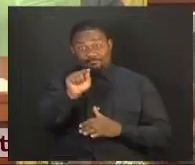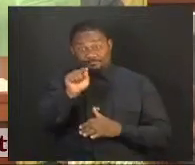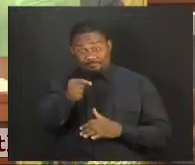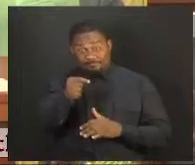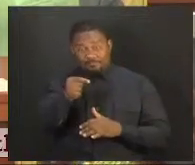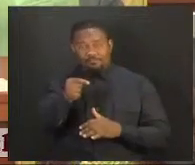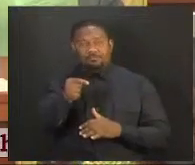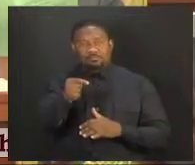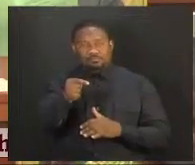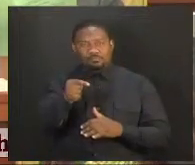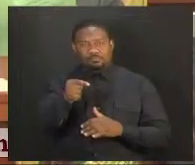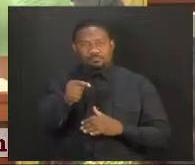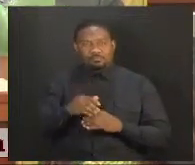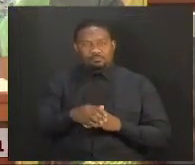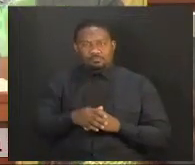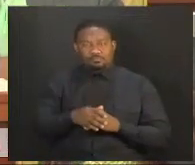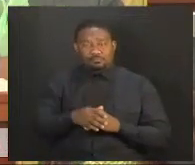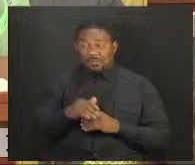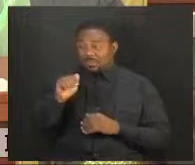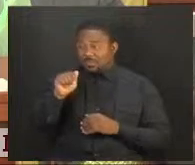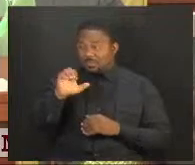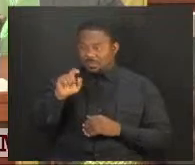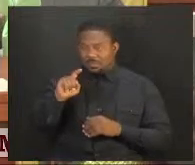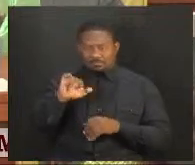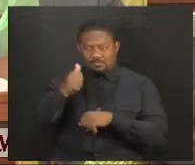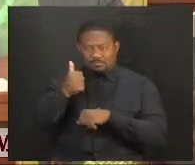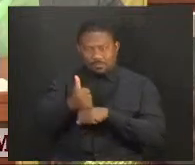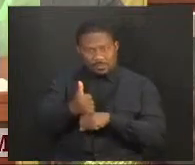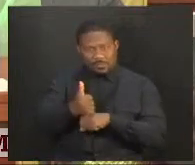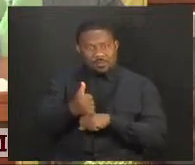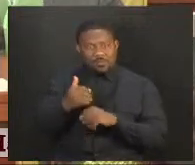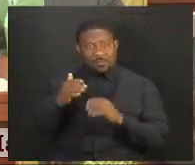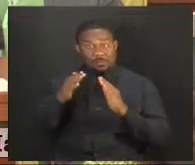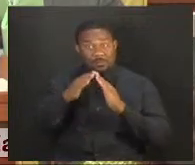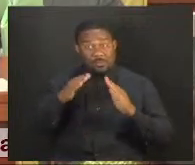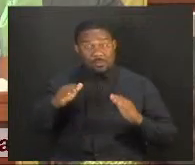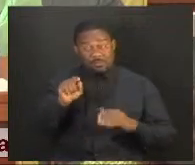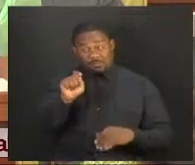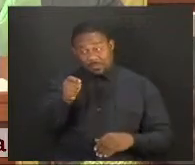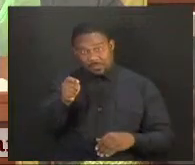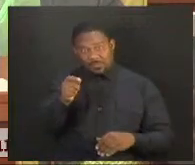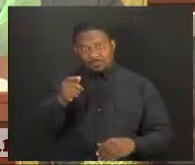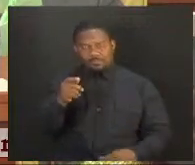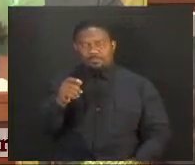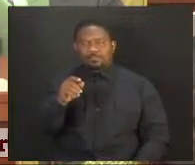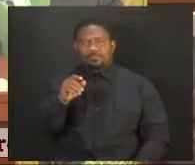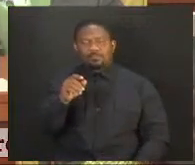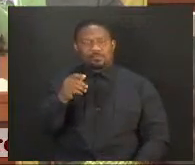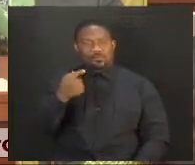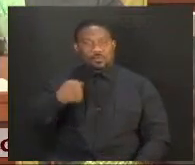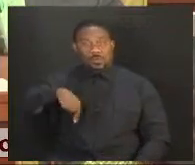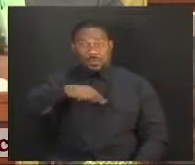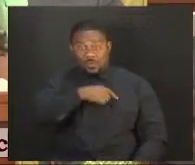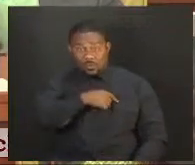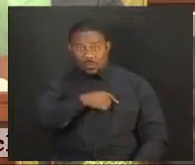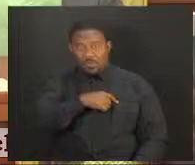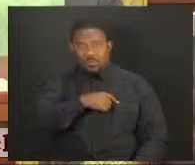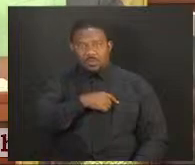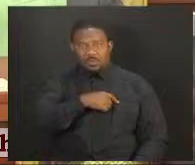the act that was passed by the House, we has been omitted. We should look